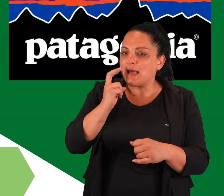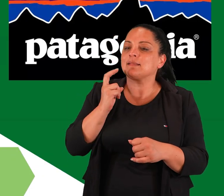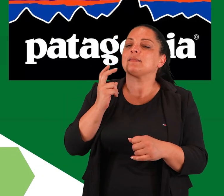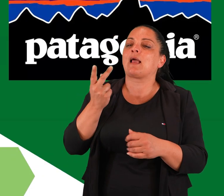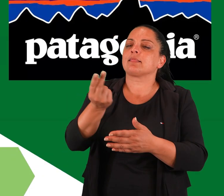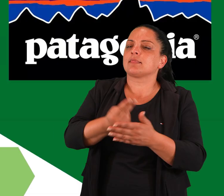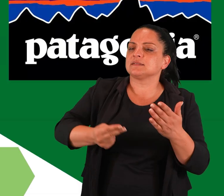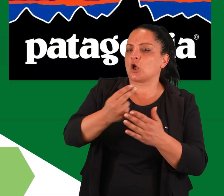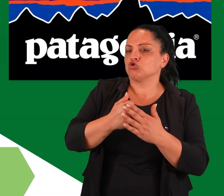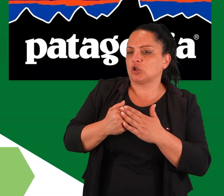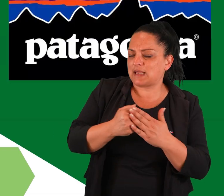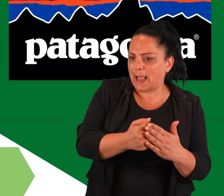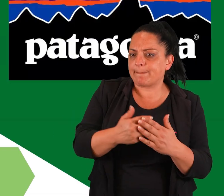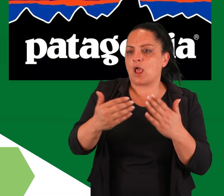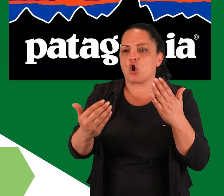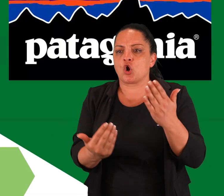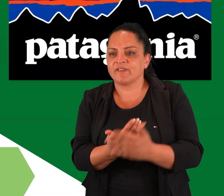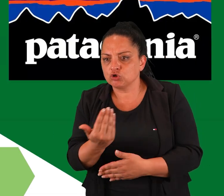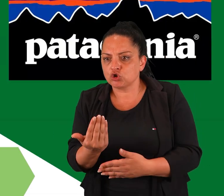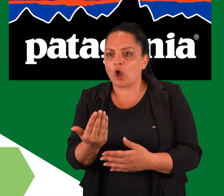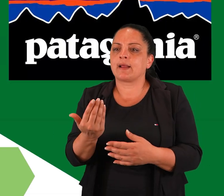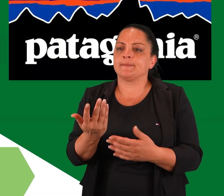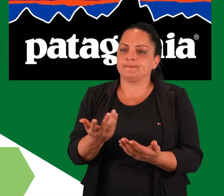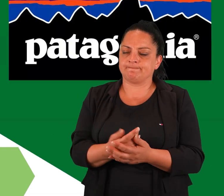sustainable design, innovation, and advocacy.